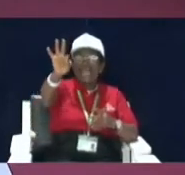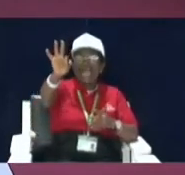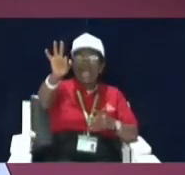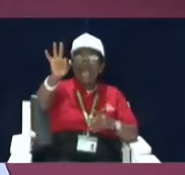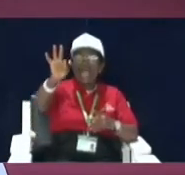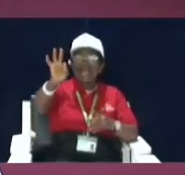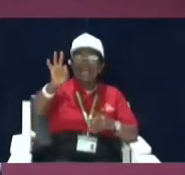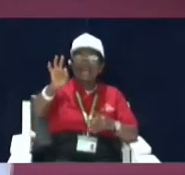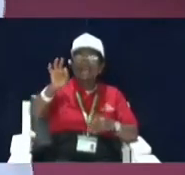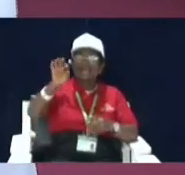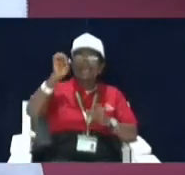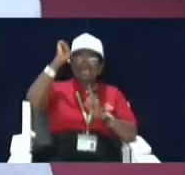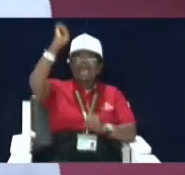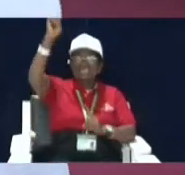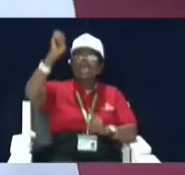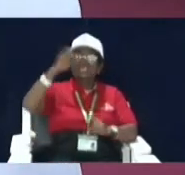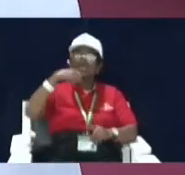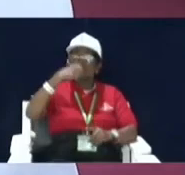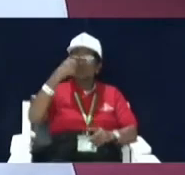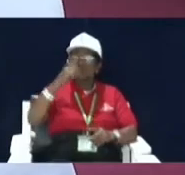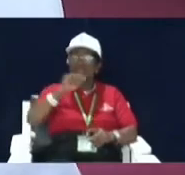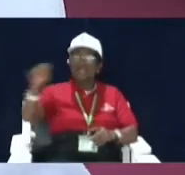29, he spoke a word,